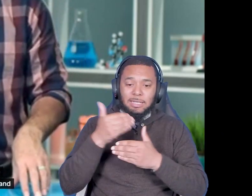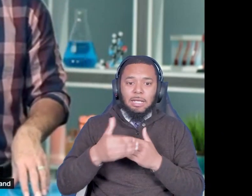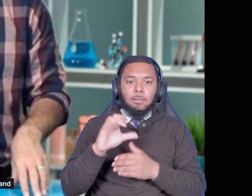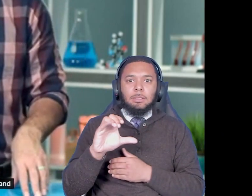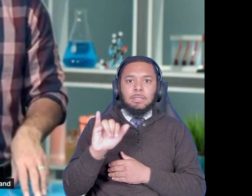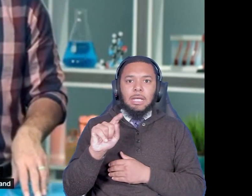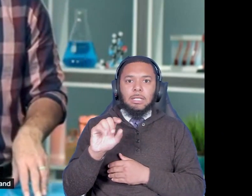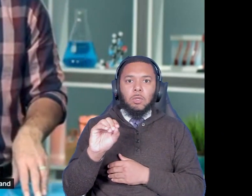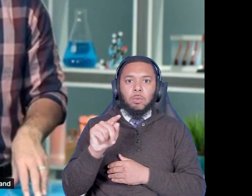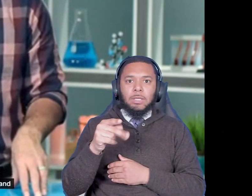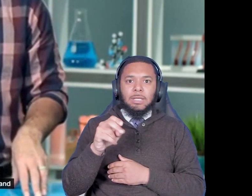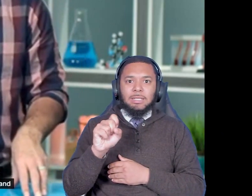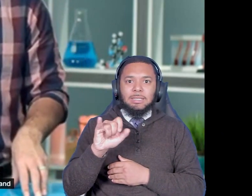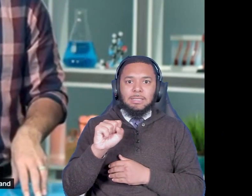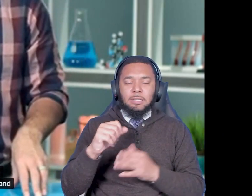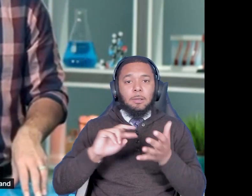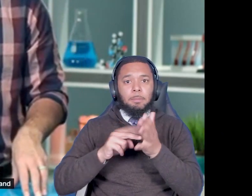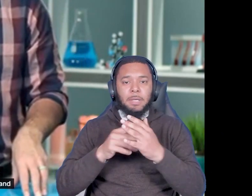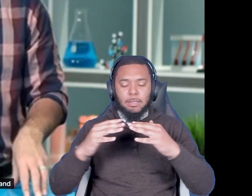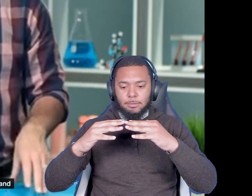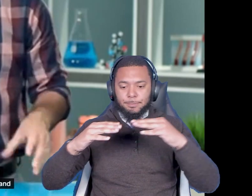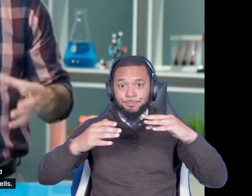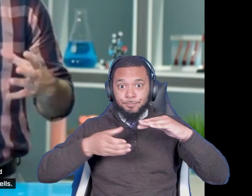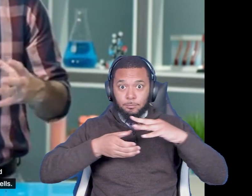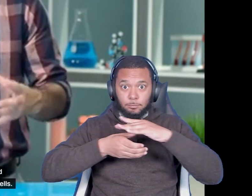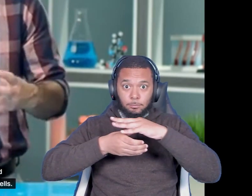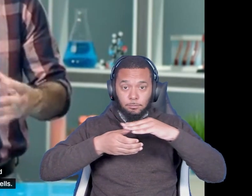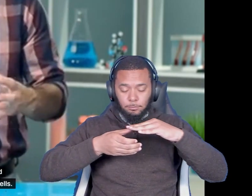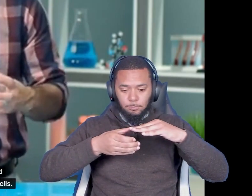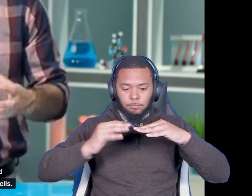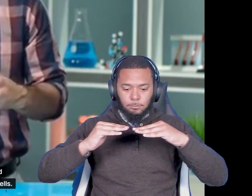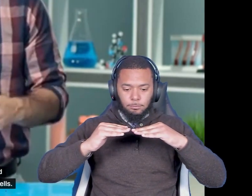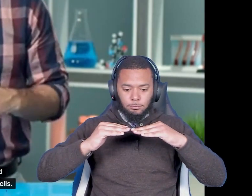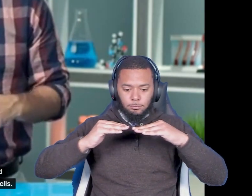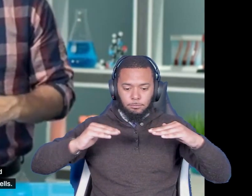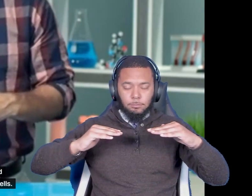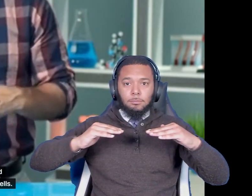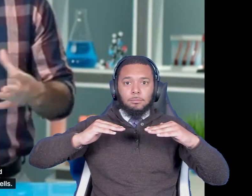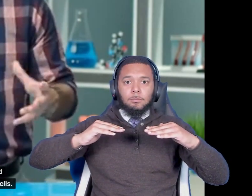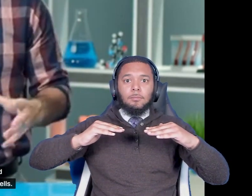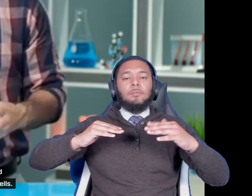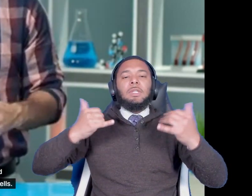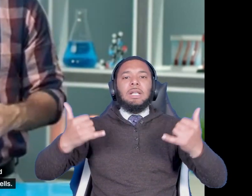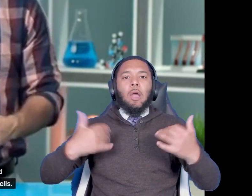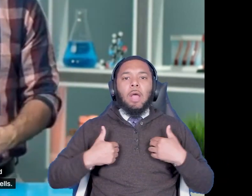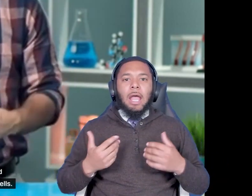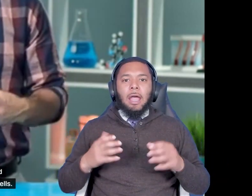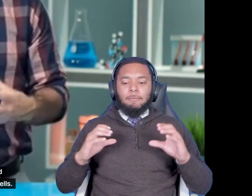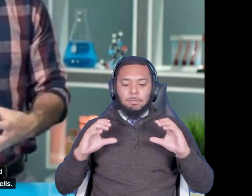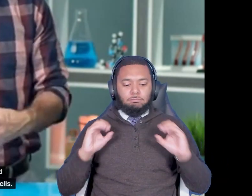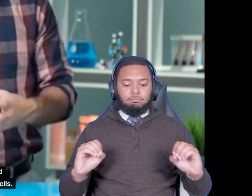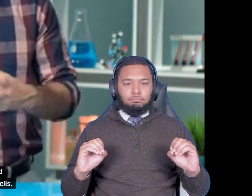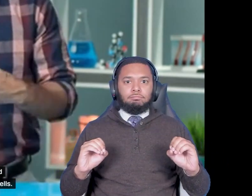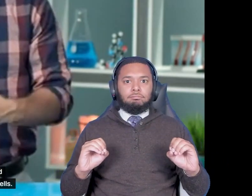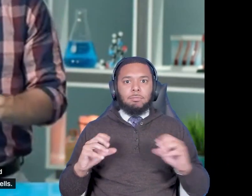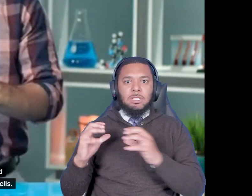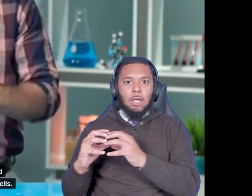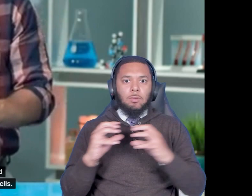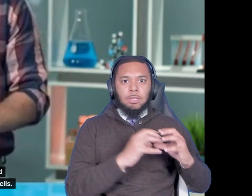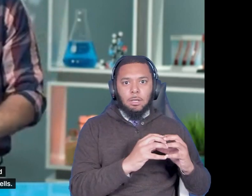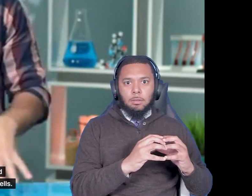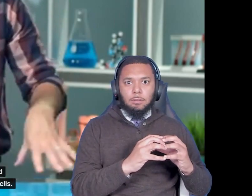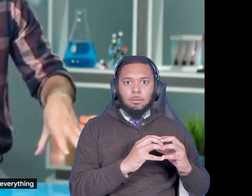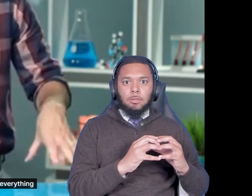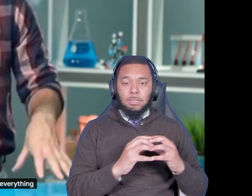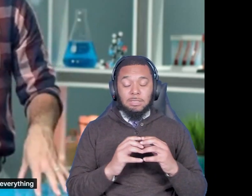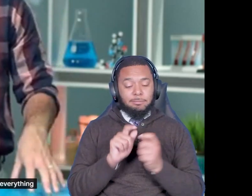that is where we actually separate the cytoplasm and we have two new cells. So the end result here is we have two